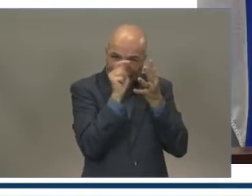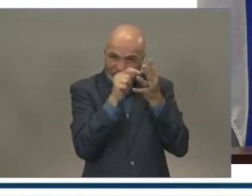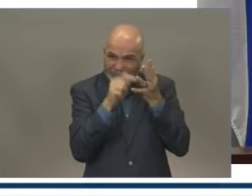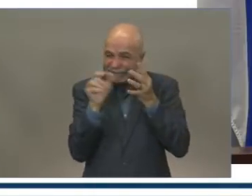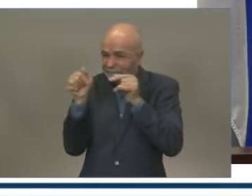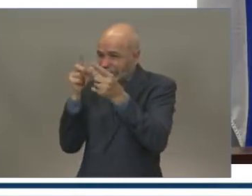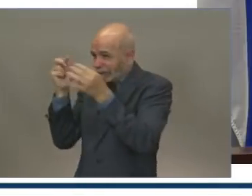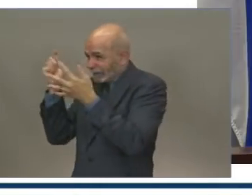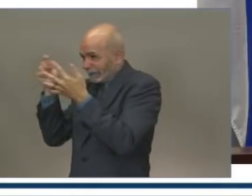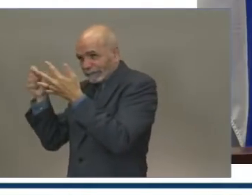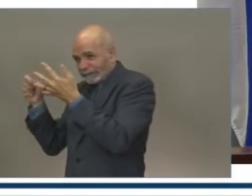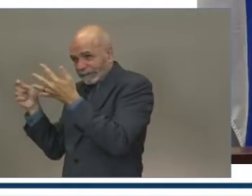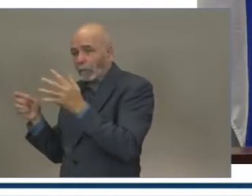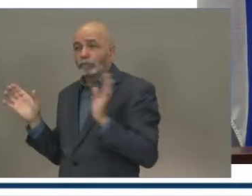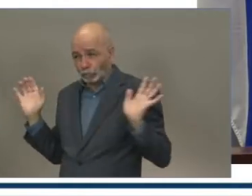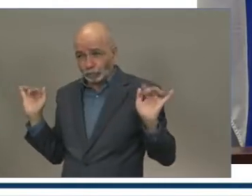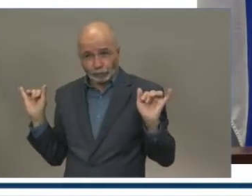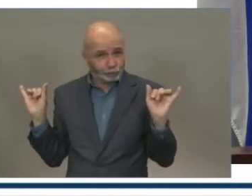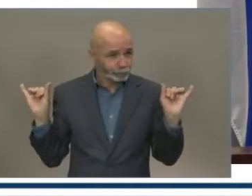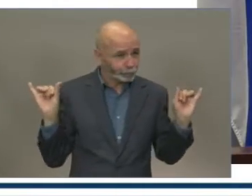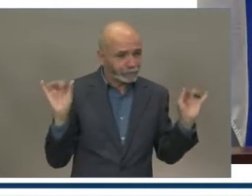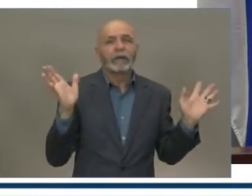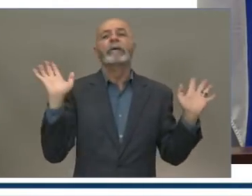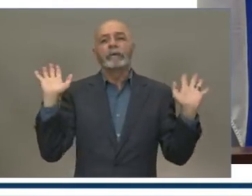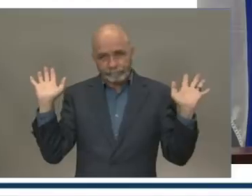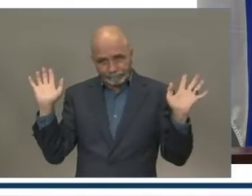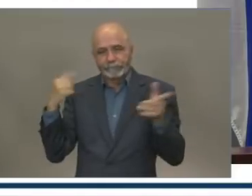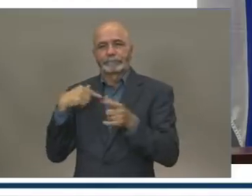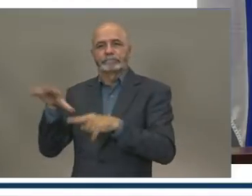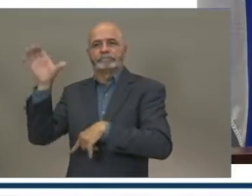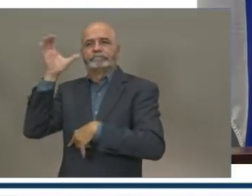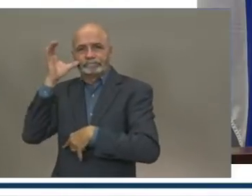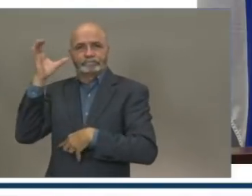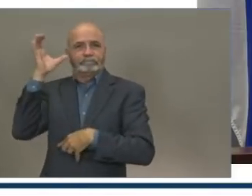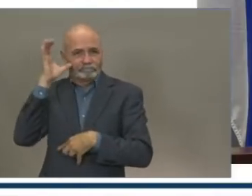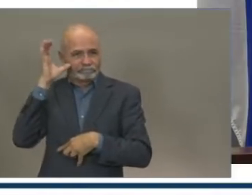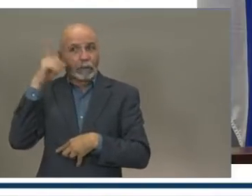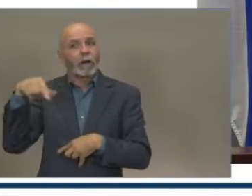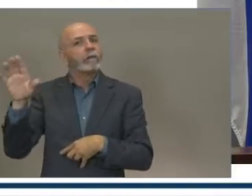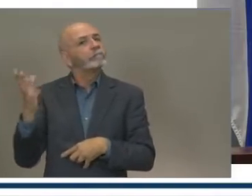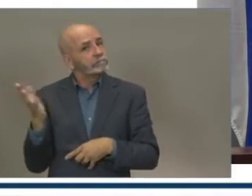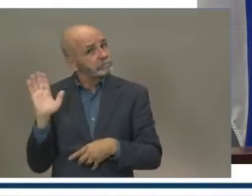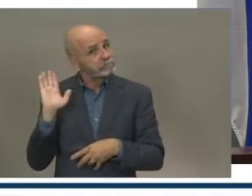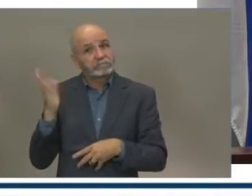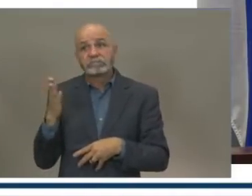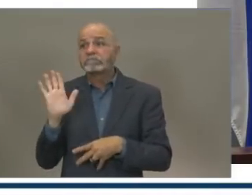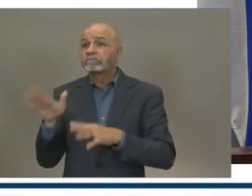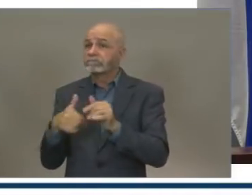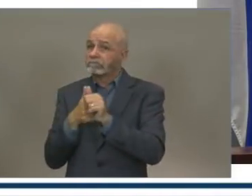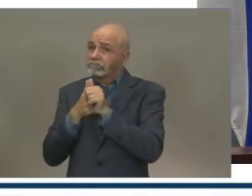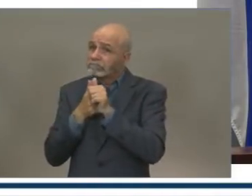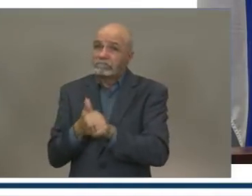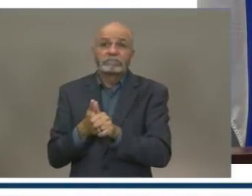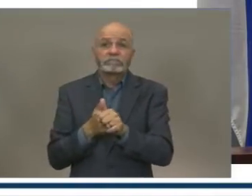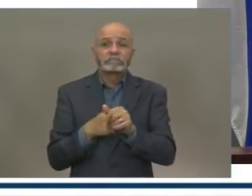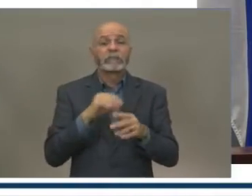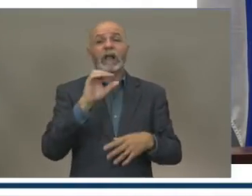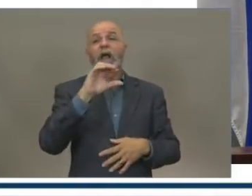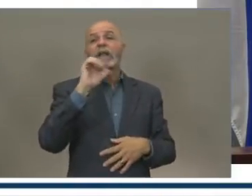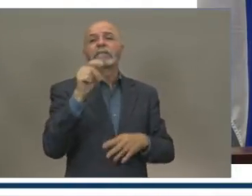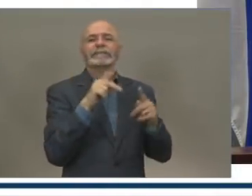sure people are doing what's necessary, and the vast majority are, and the rest, when they're told what's required, have come